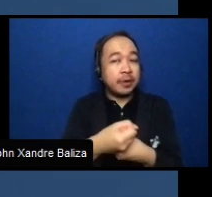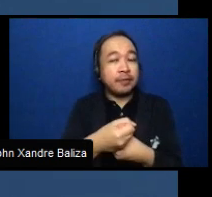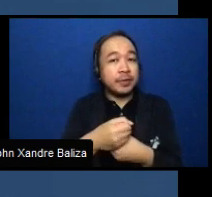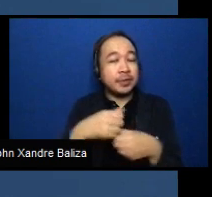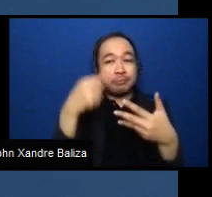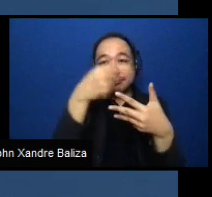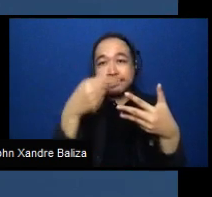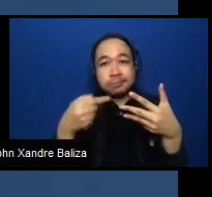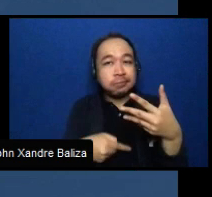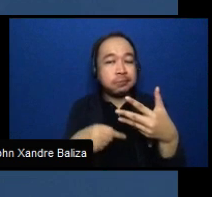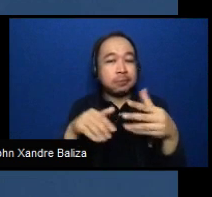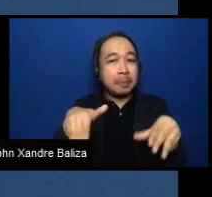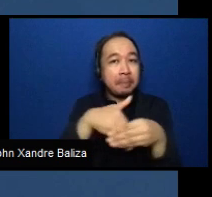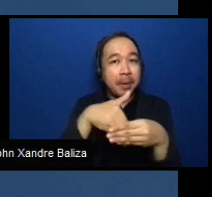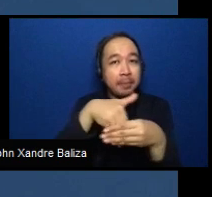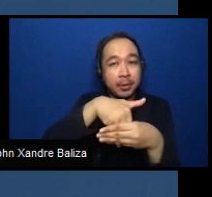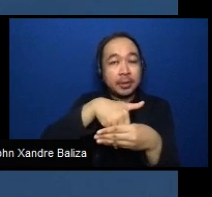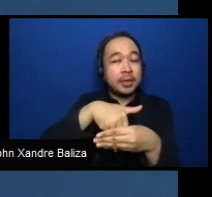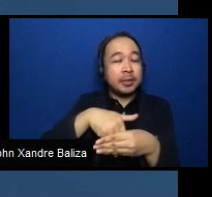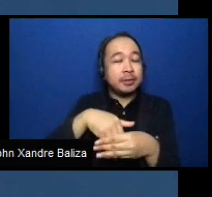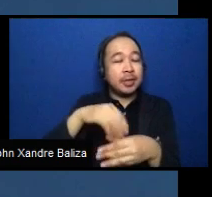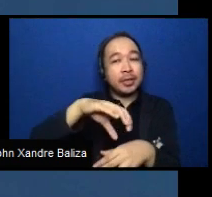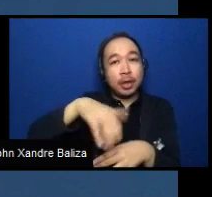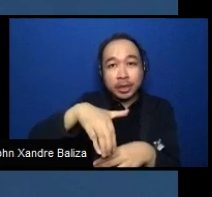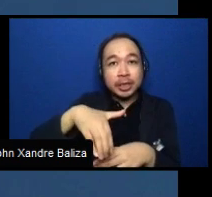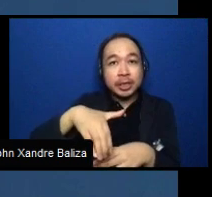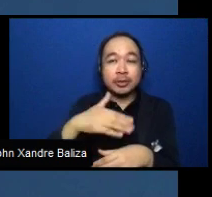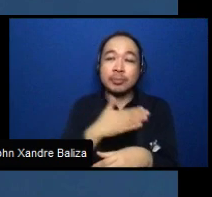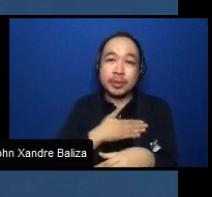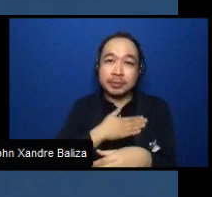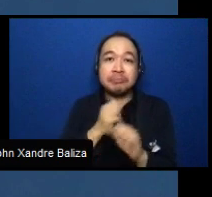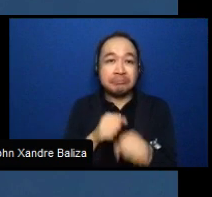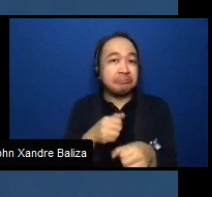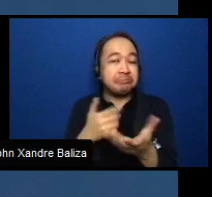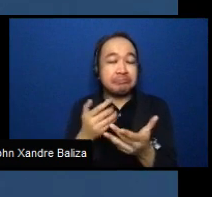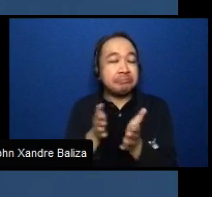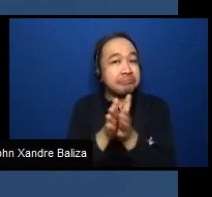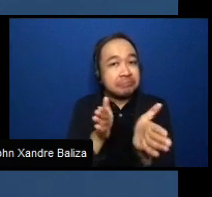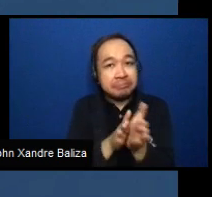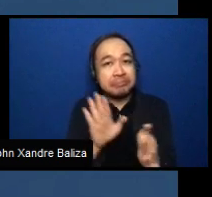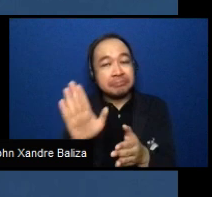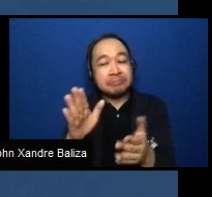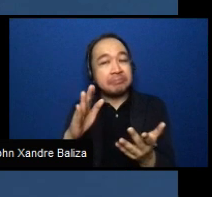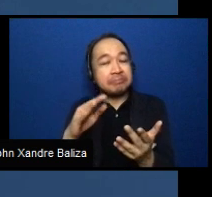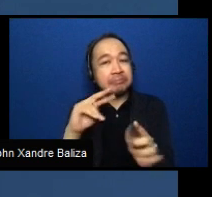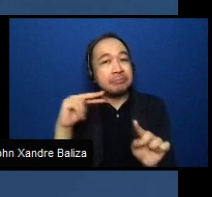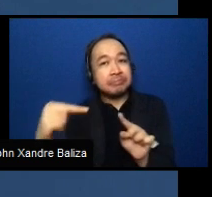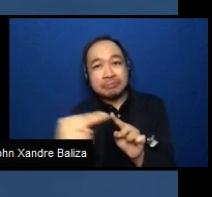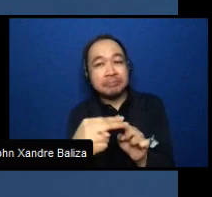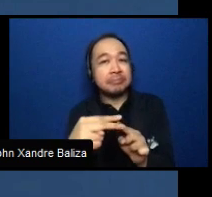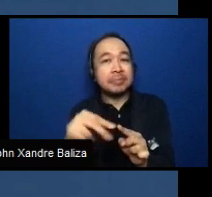states to take the floor and share their views on this